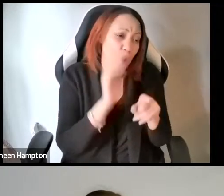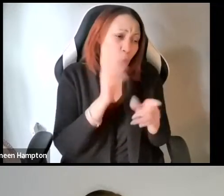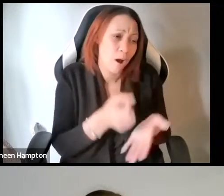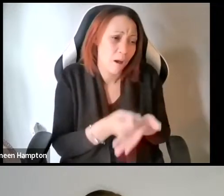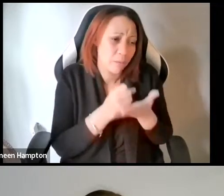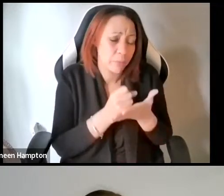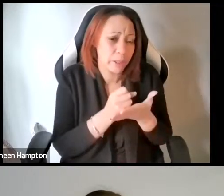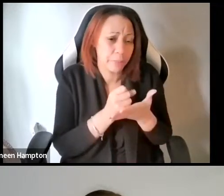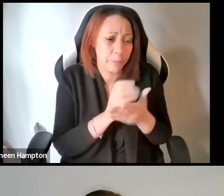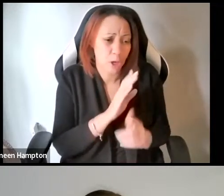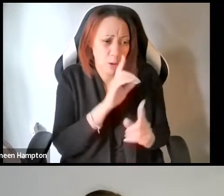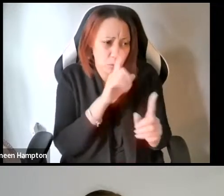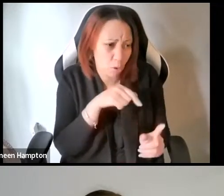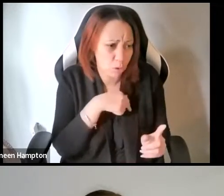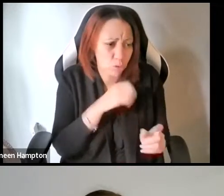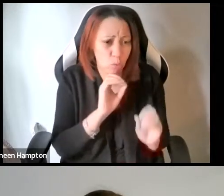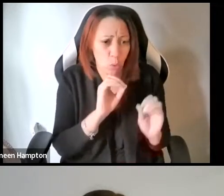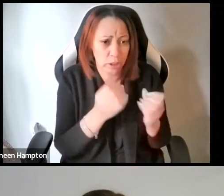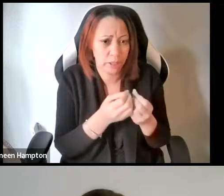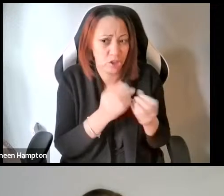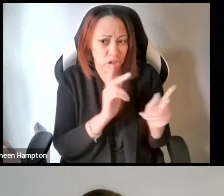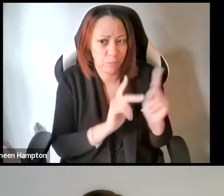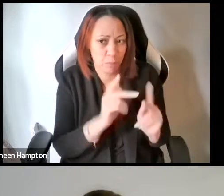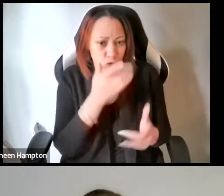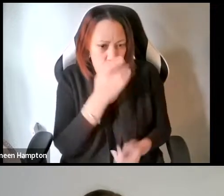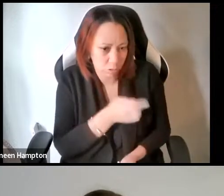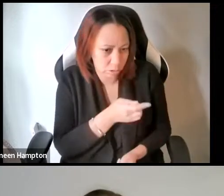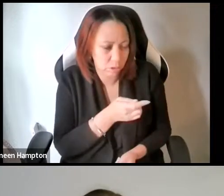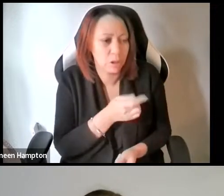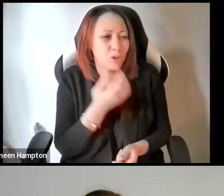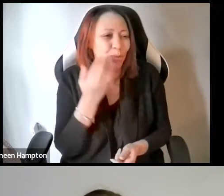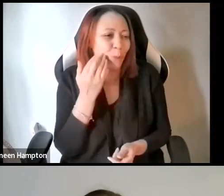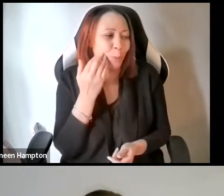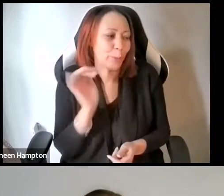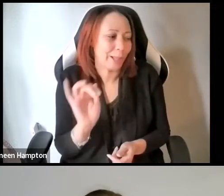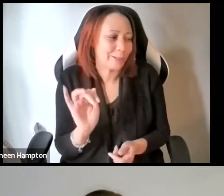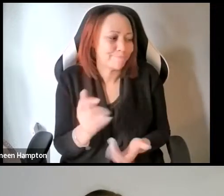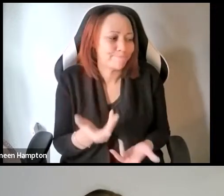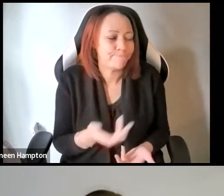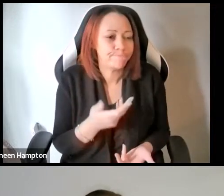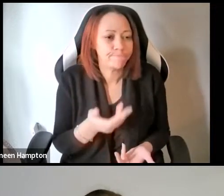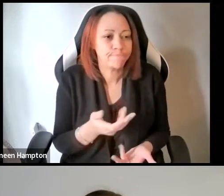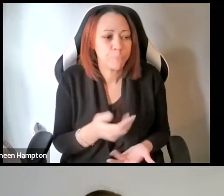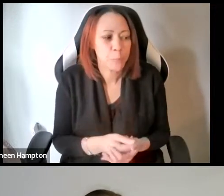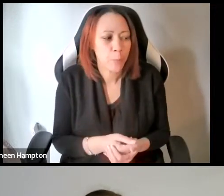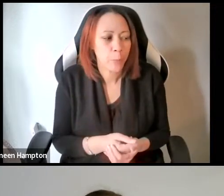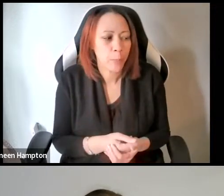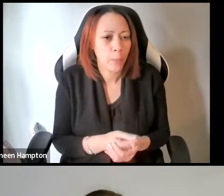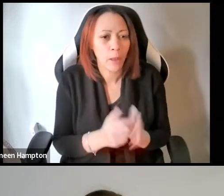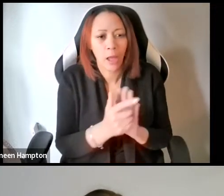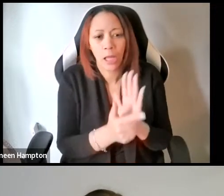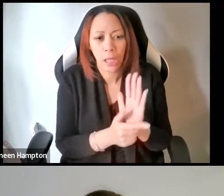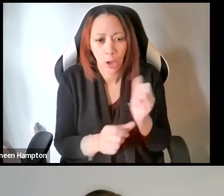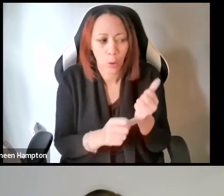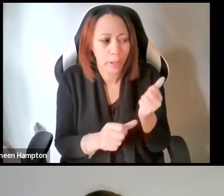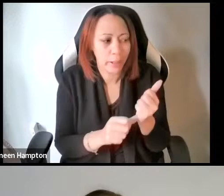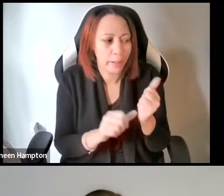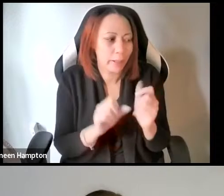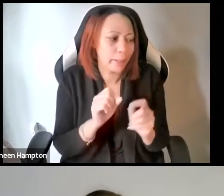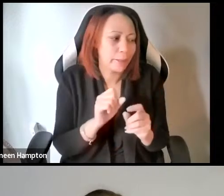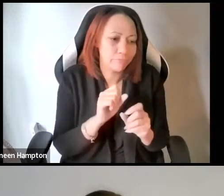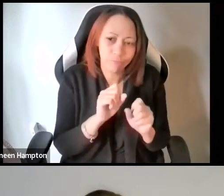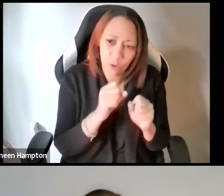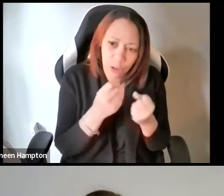to organizations that people trust. Yeah, like the Legal Aid Society or